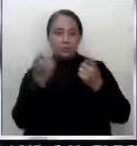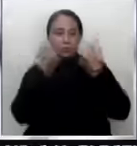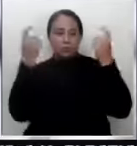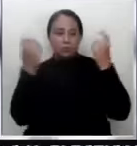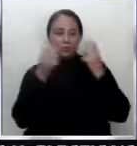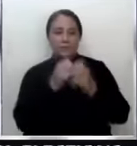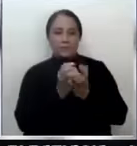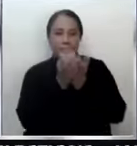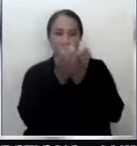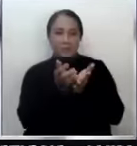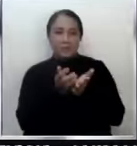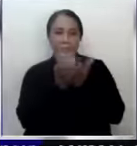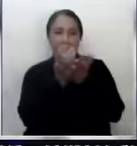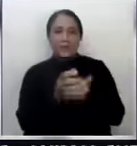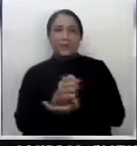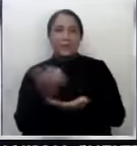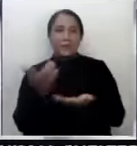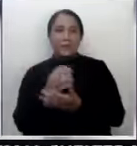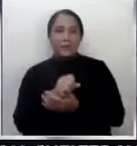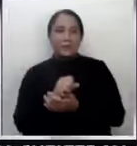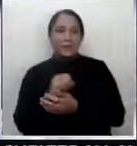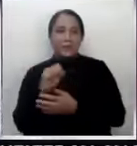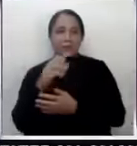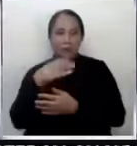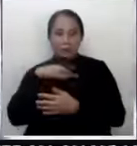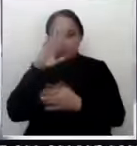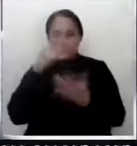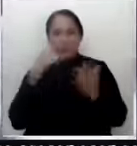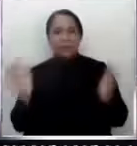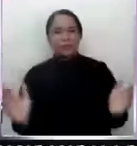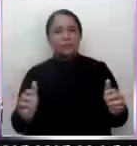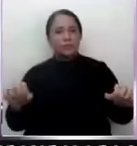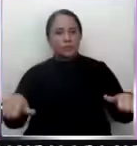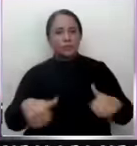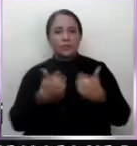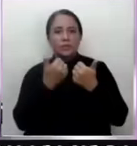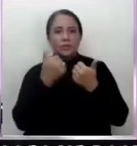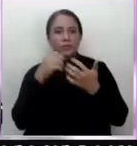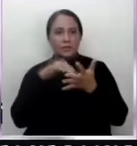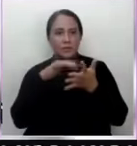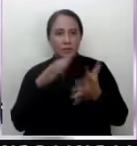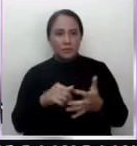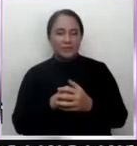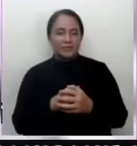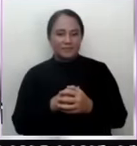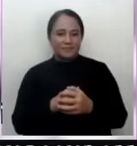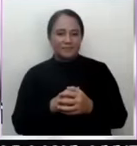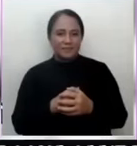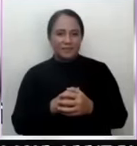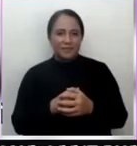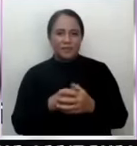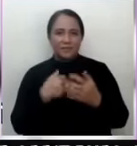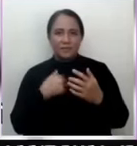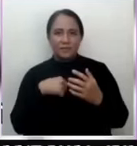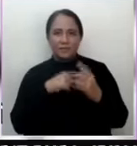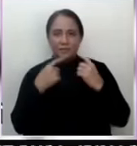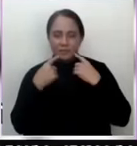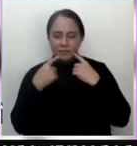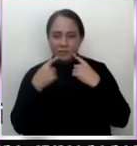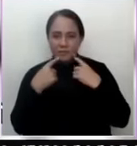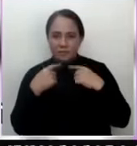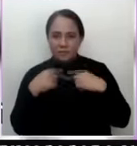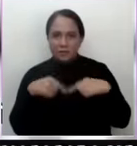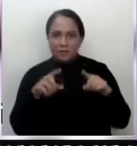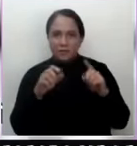sa Sangley Point sa Cavite, ito ang hamon niya sa mga sundalo. Try as you seek excellence, try to